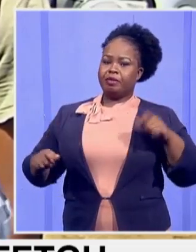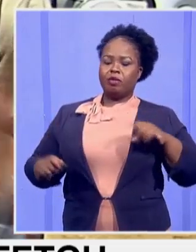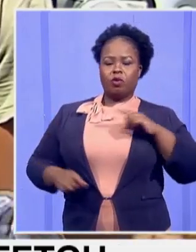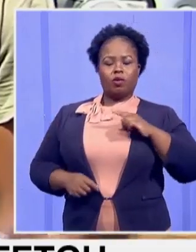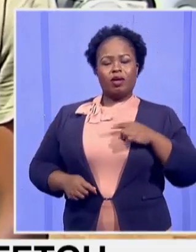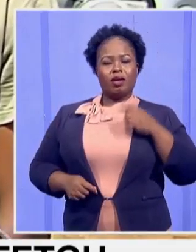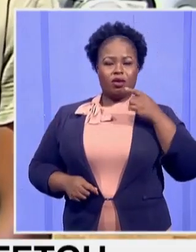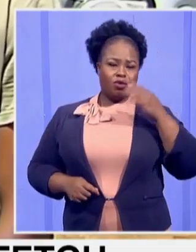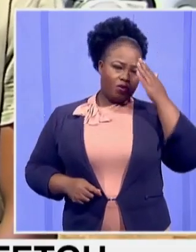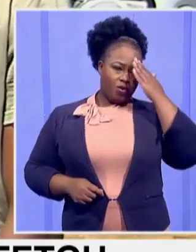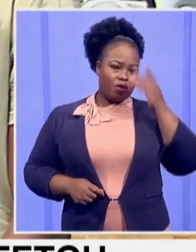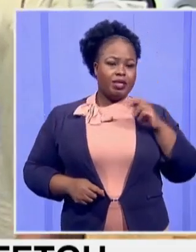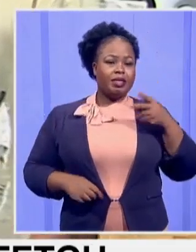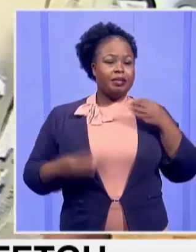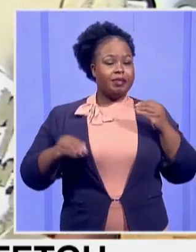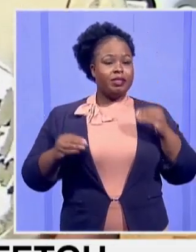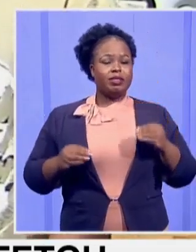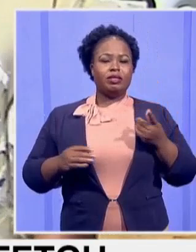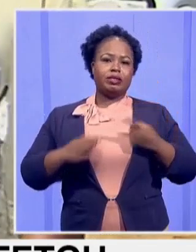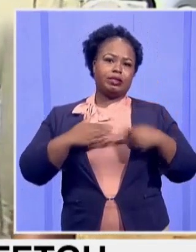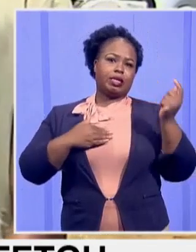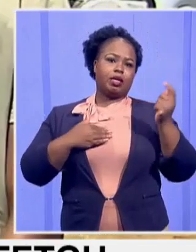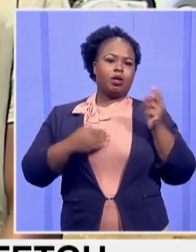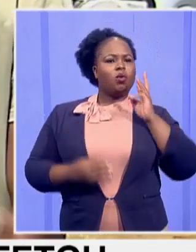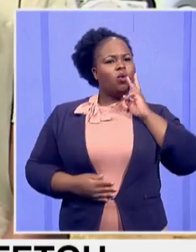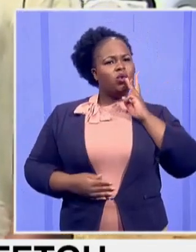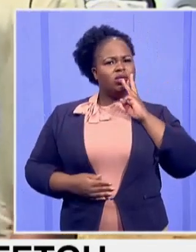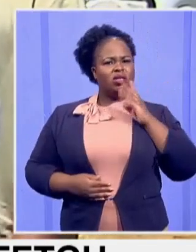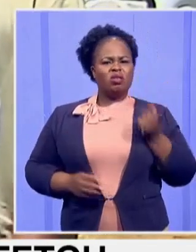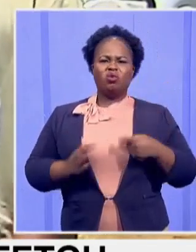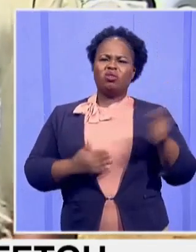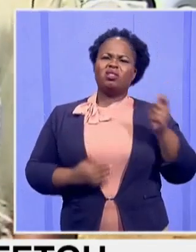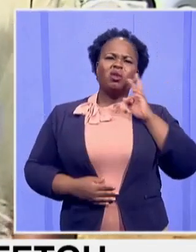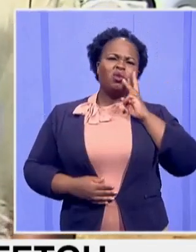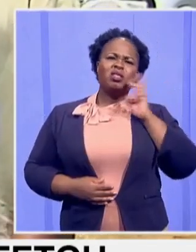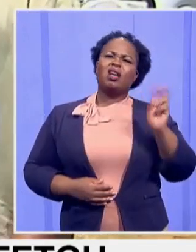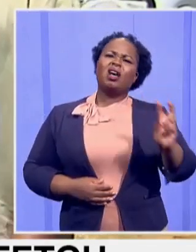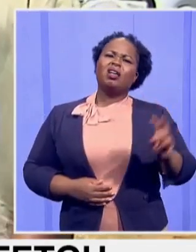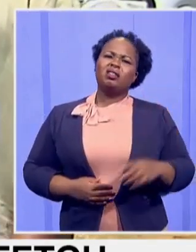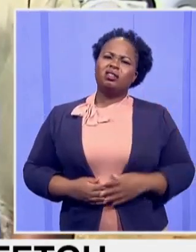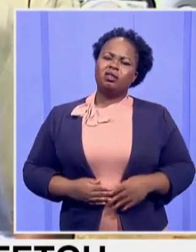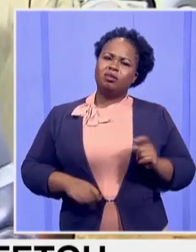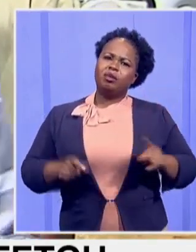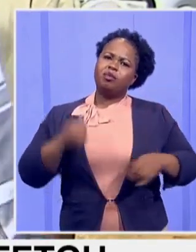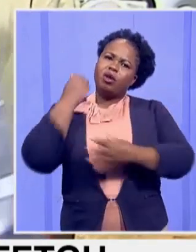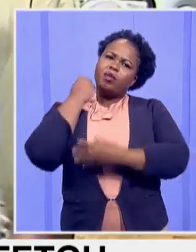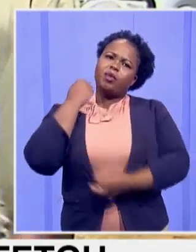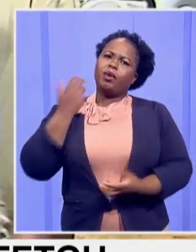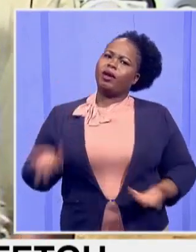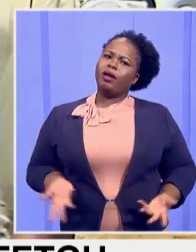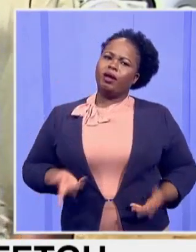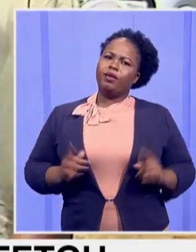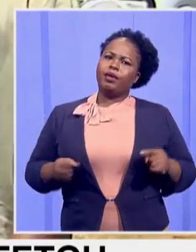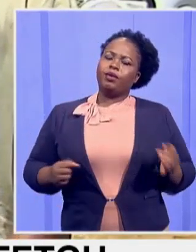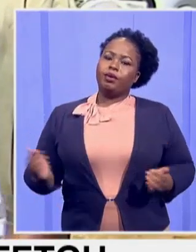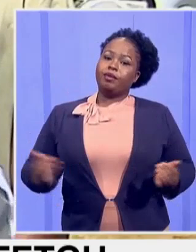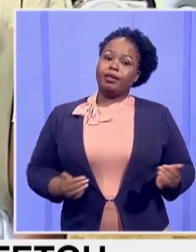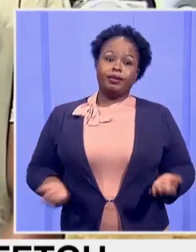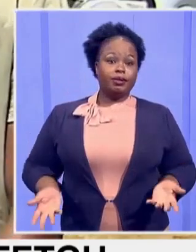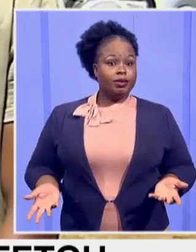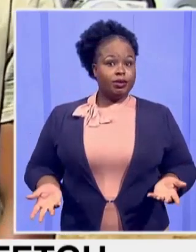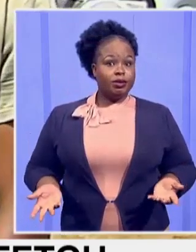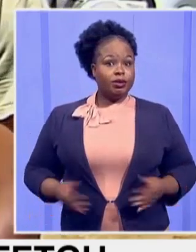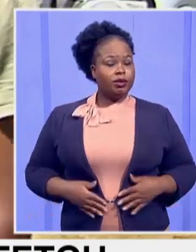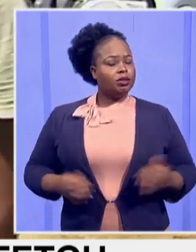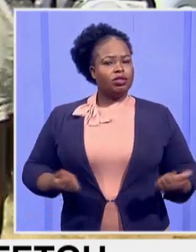that some of them have been selling water. How do you sell water to people who are poor, who cannot manage? It's